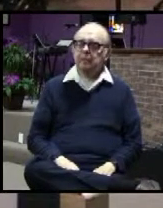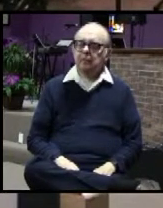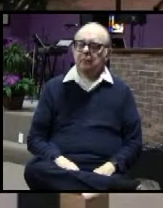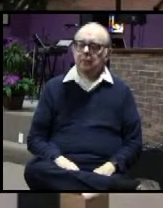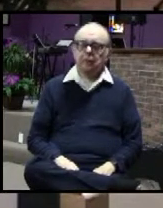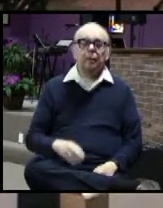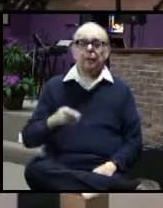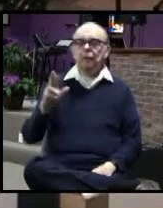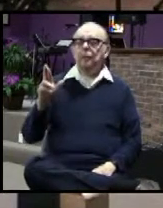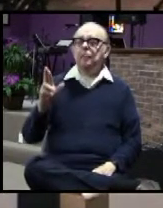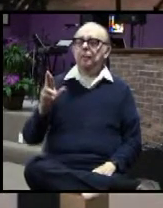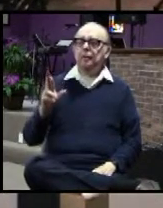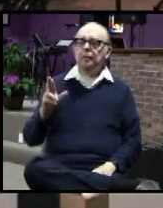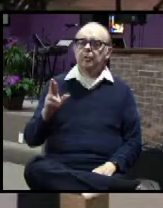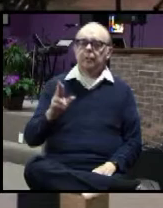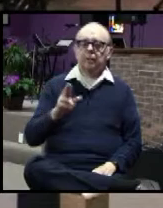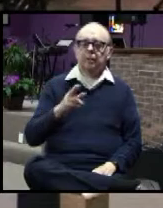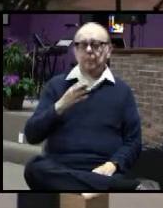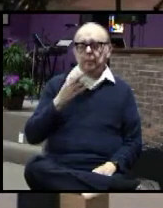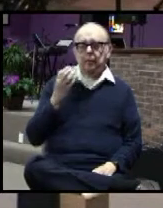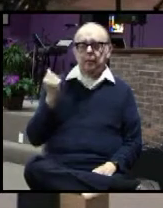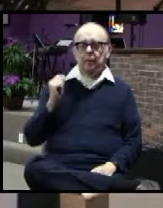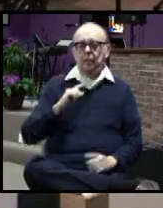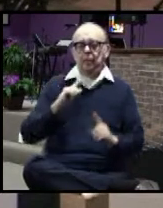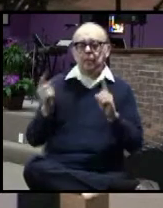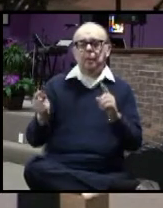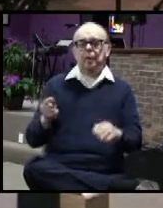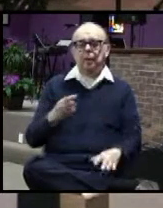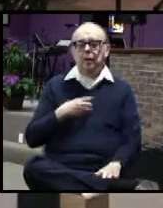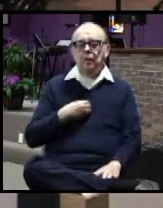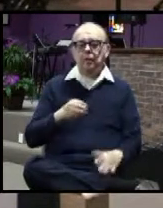Or you've ever gone to White Castle at 2 o'clock